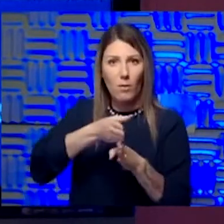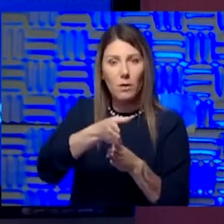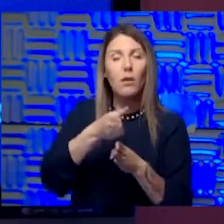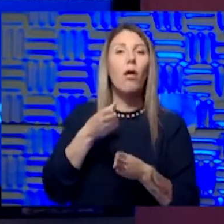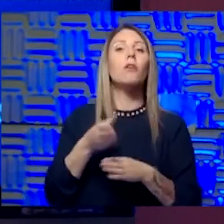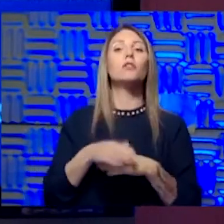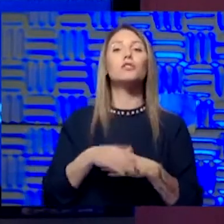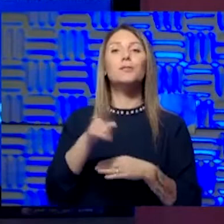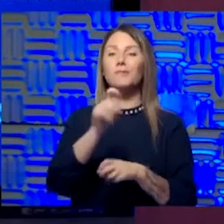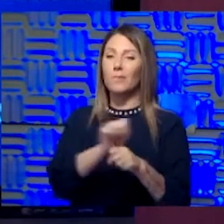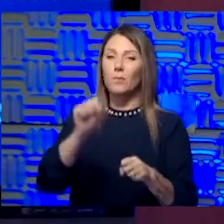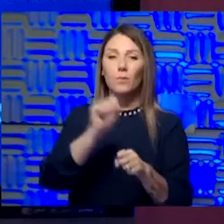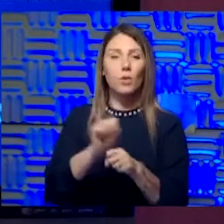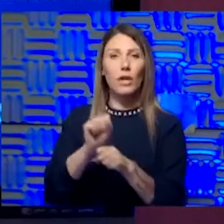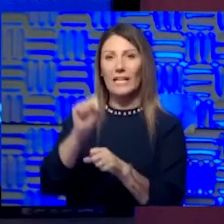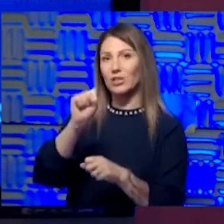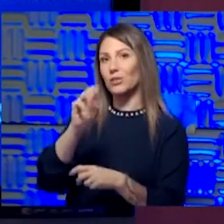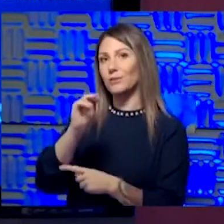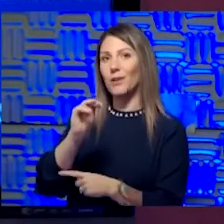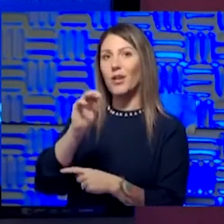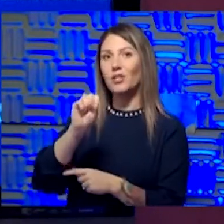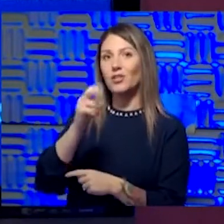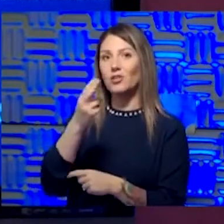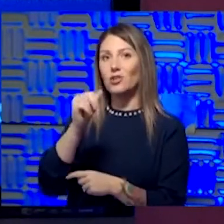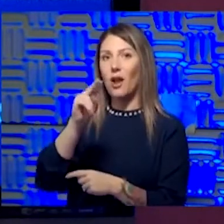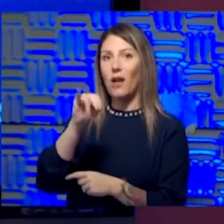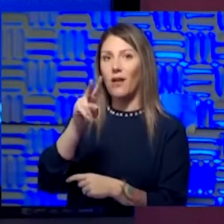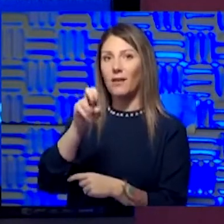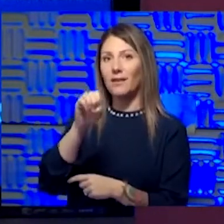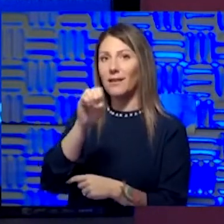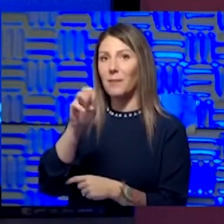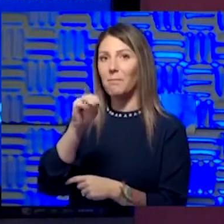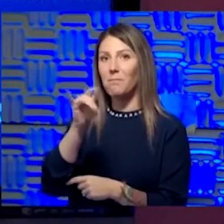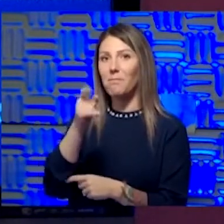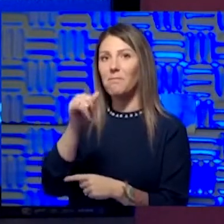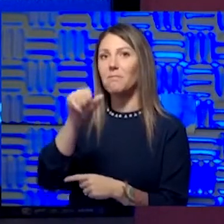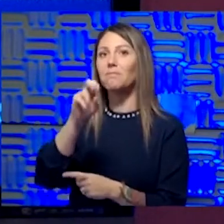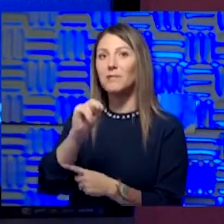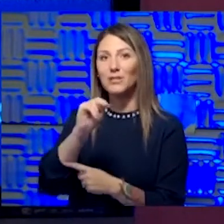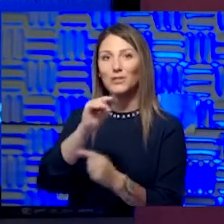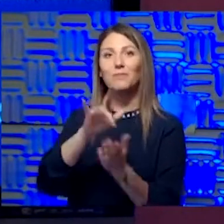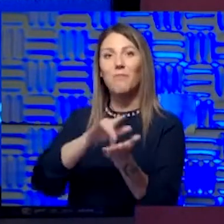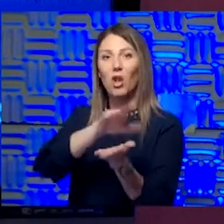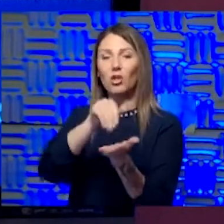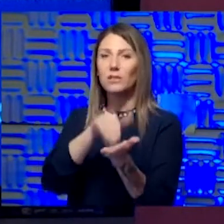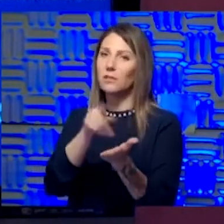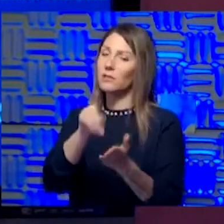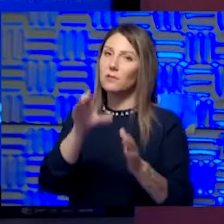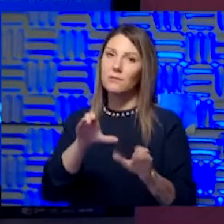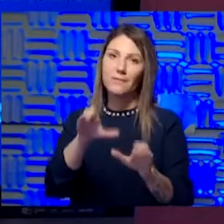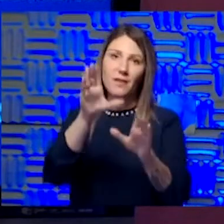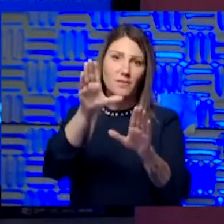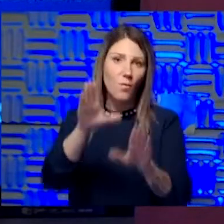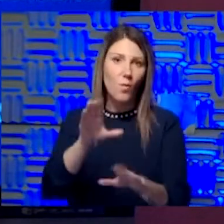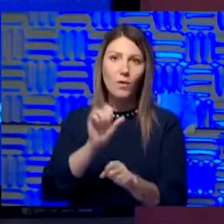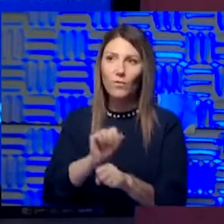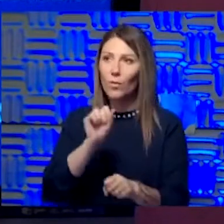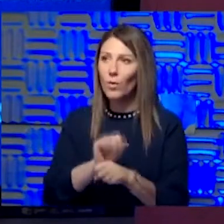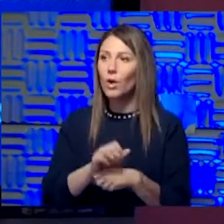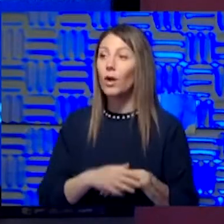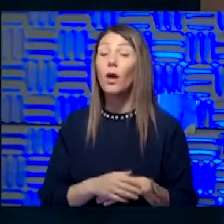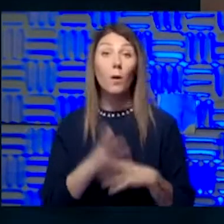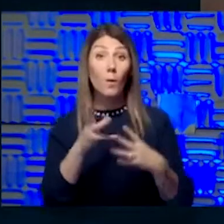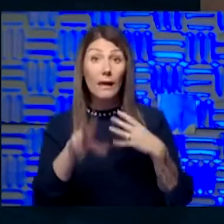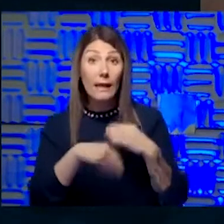this capacity over at Shawnee Mission for a while. And like all of our partners on the phone today, does a great job. Anything else you were going to add? Well,